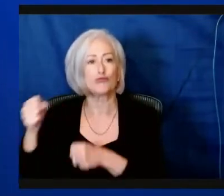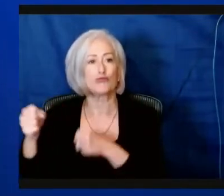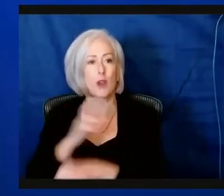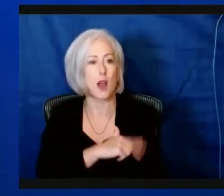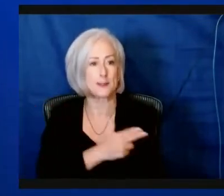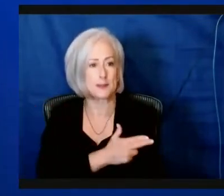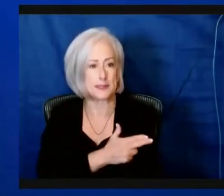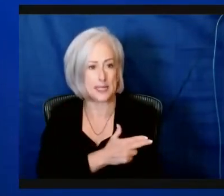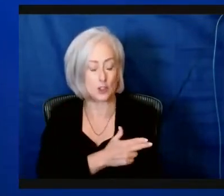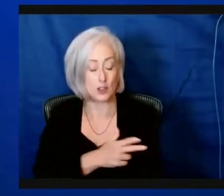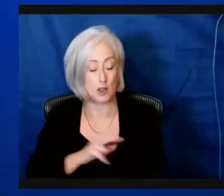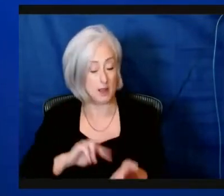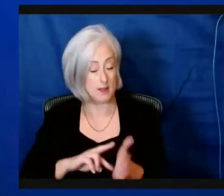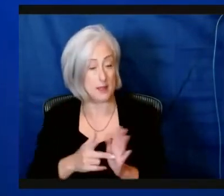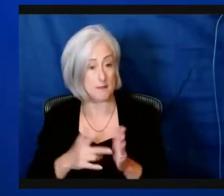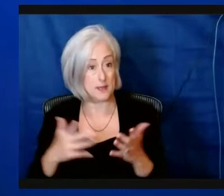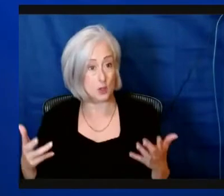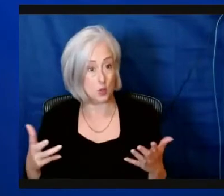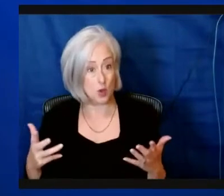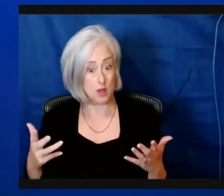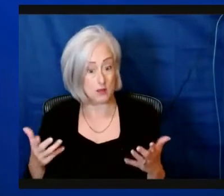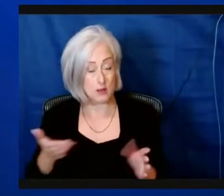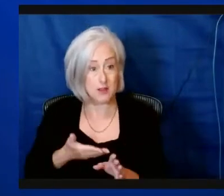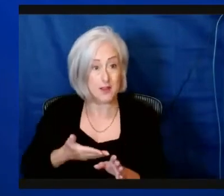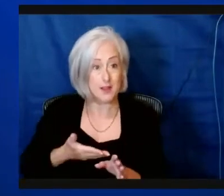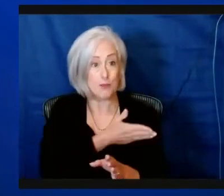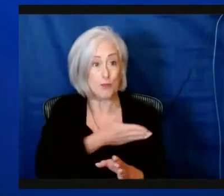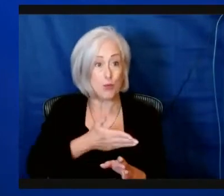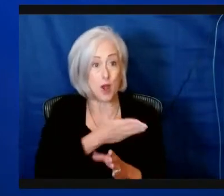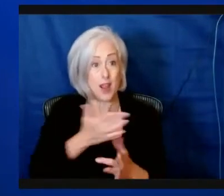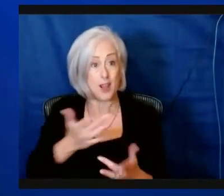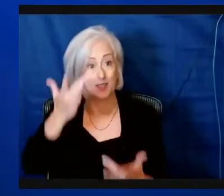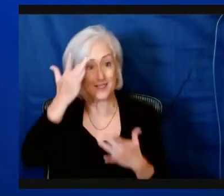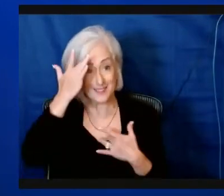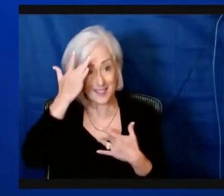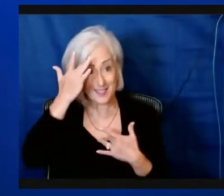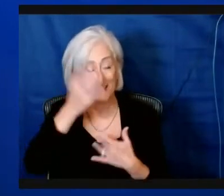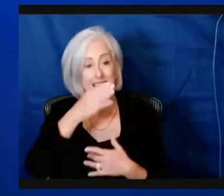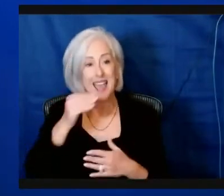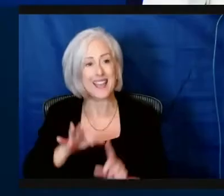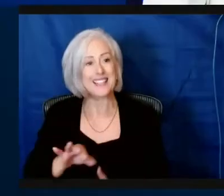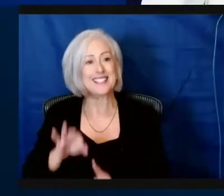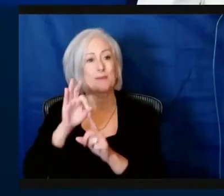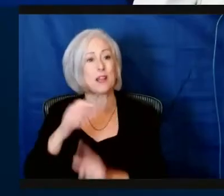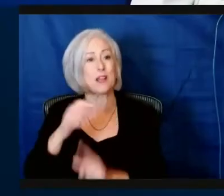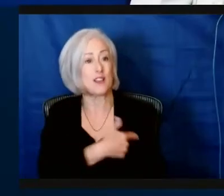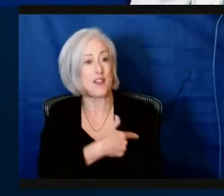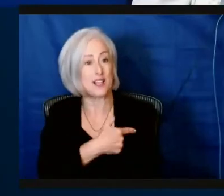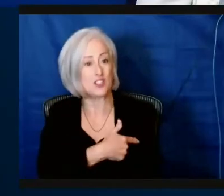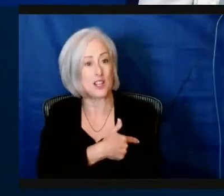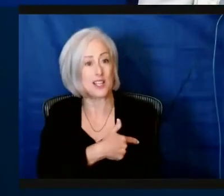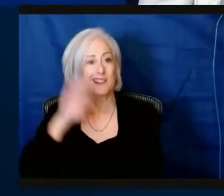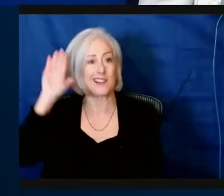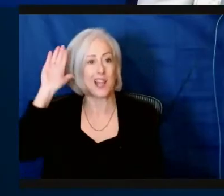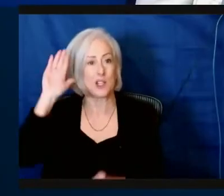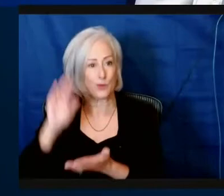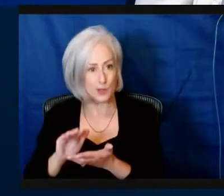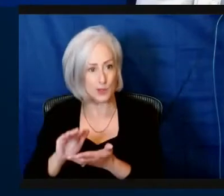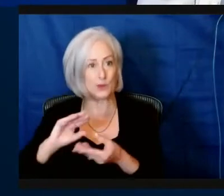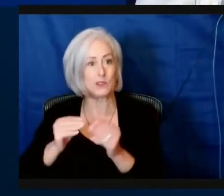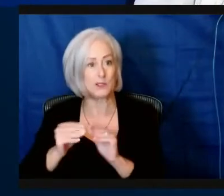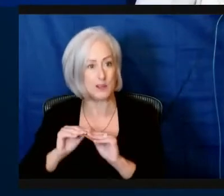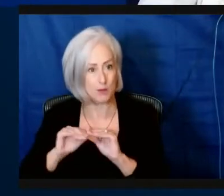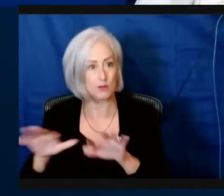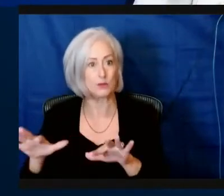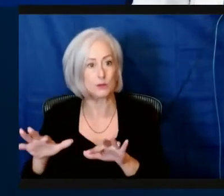that really prior infection and especially vaccination has helped blunt this wave. Yeah, I certainly believe that, and we've talked